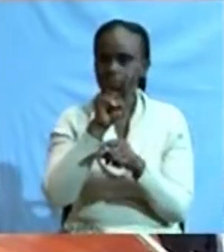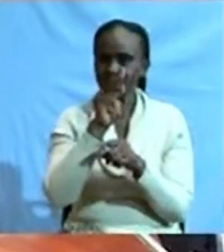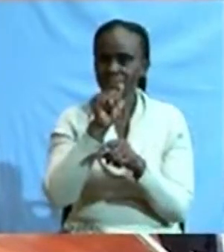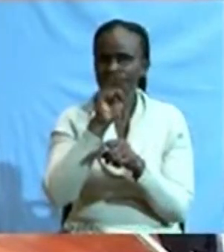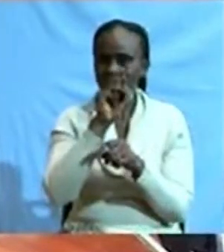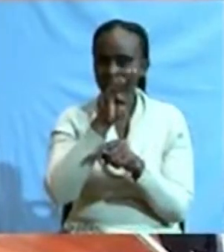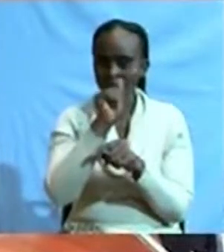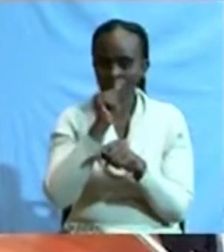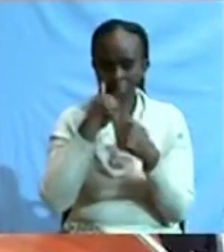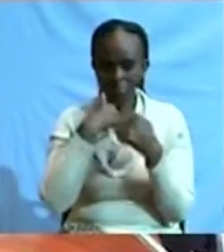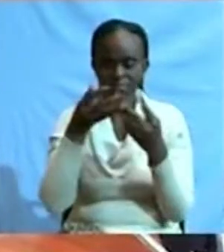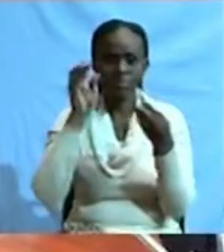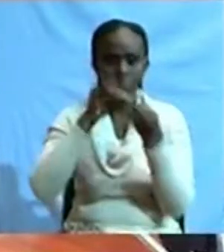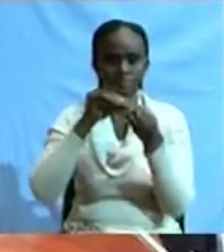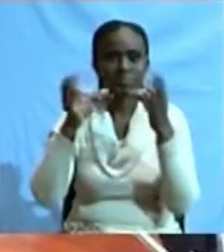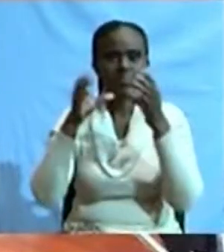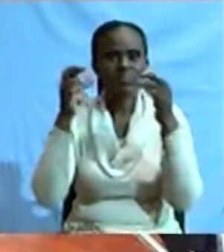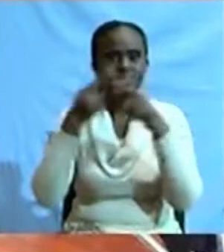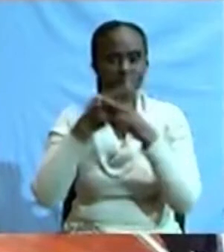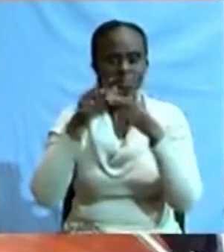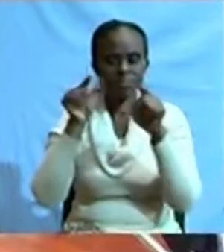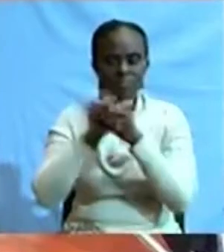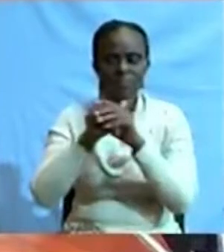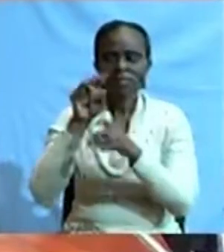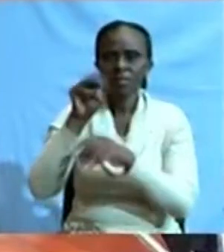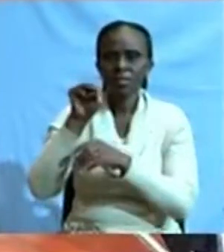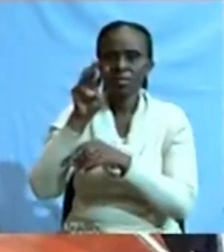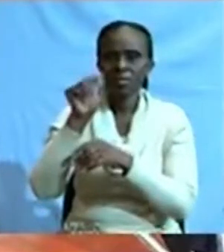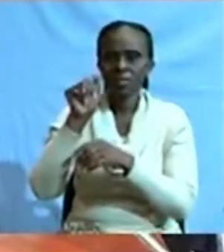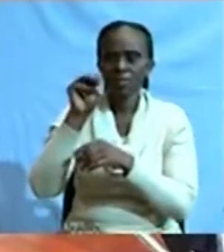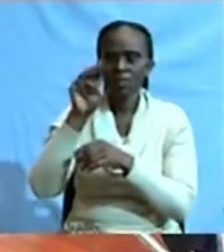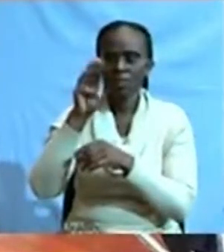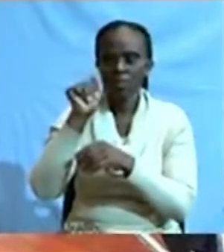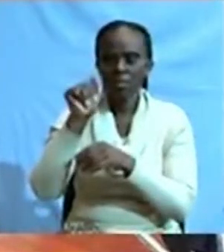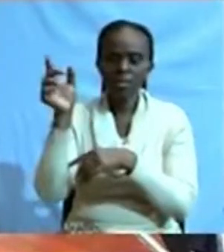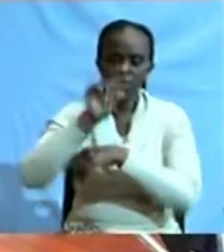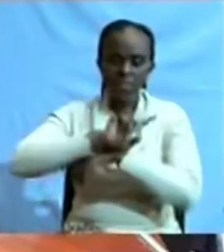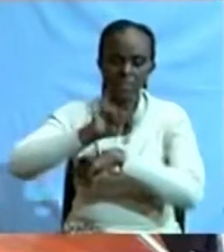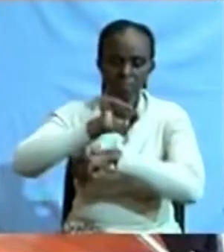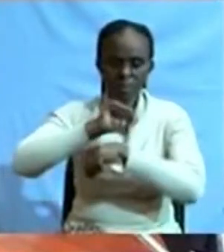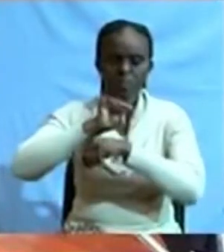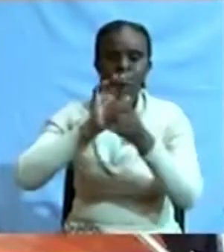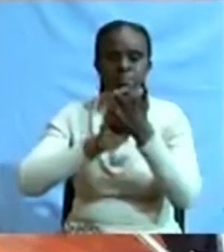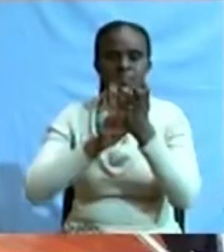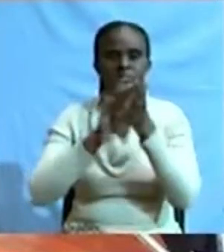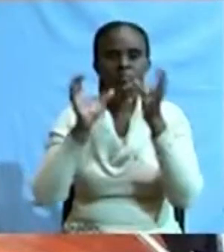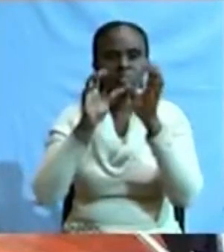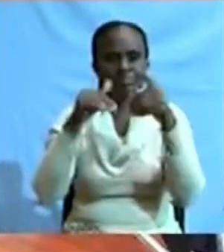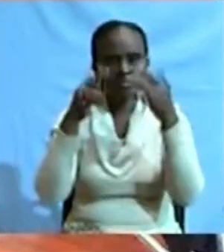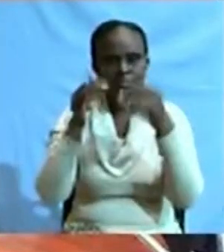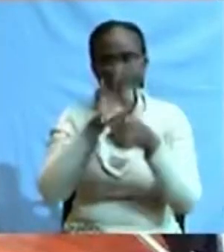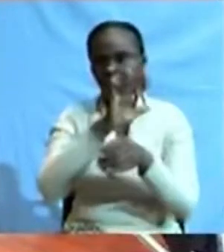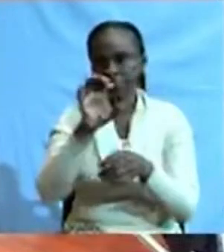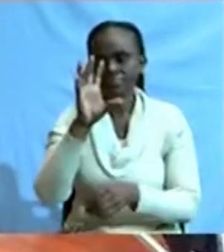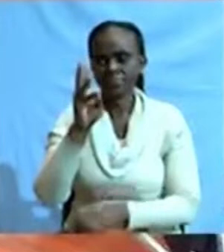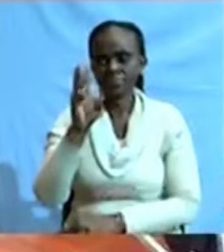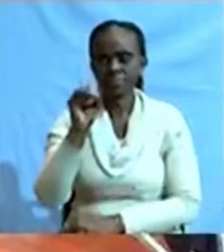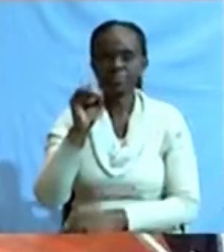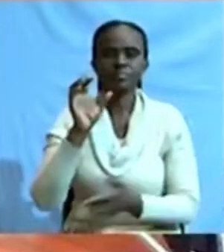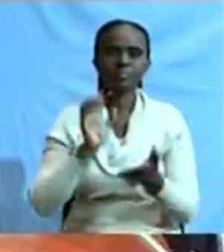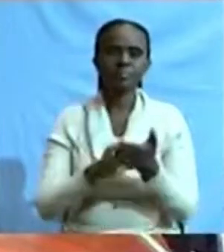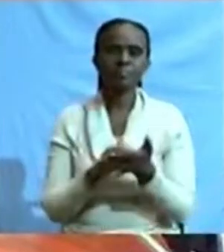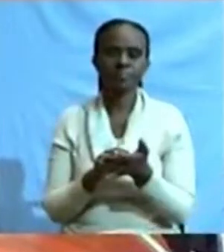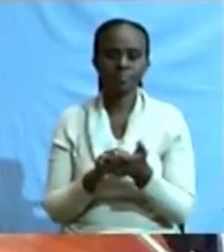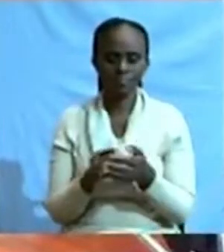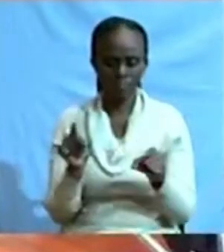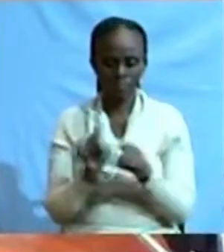an additional classroom block at Mwamba Day Secondary School, the council allocated 560,000